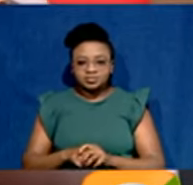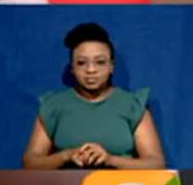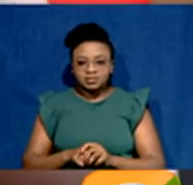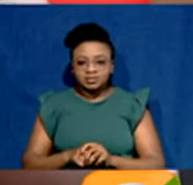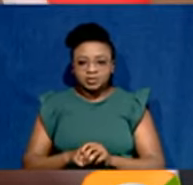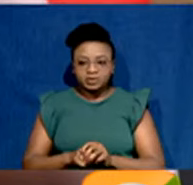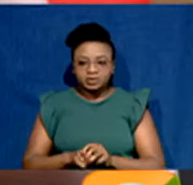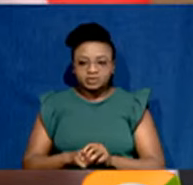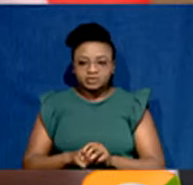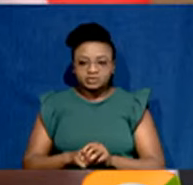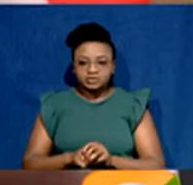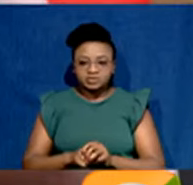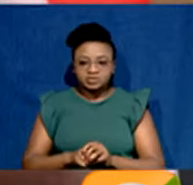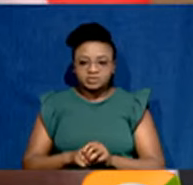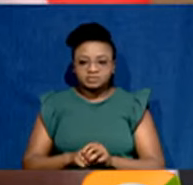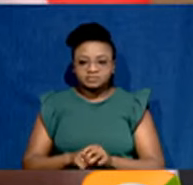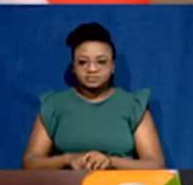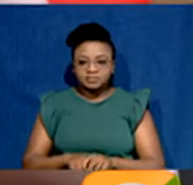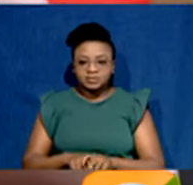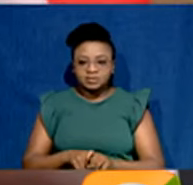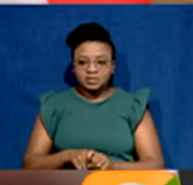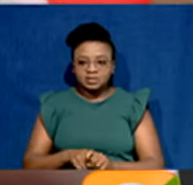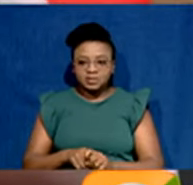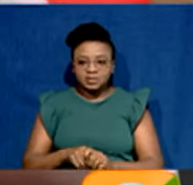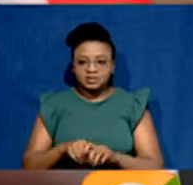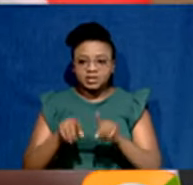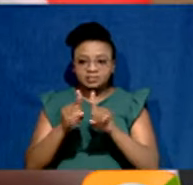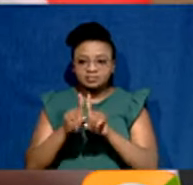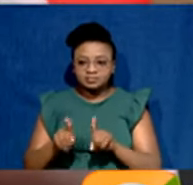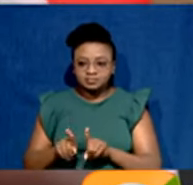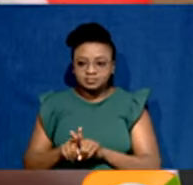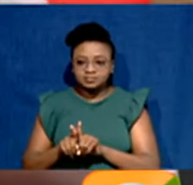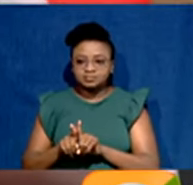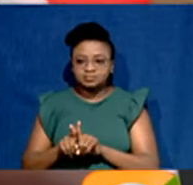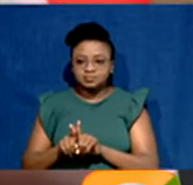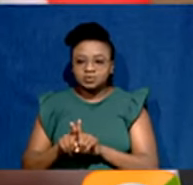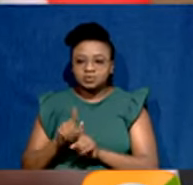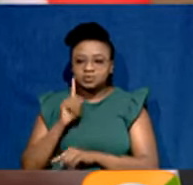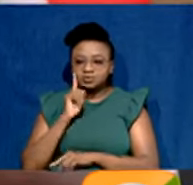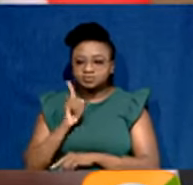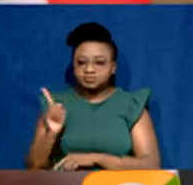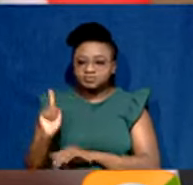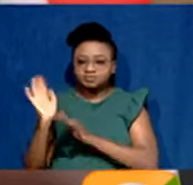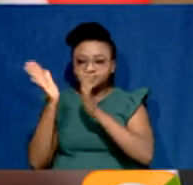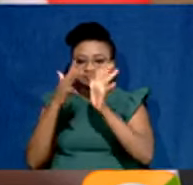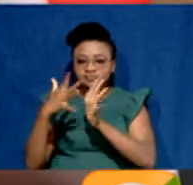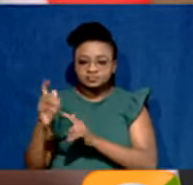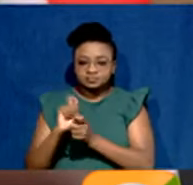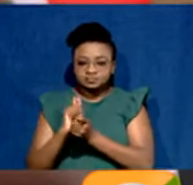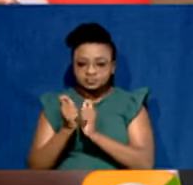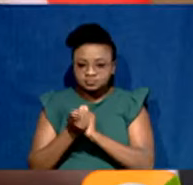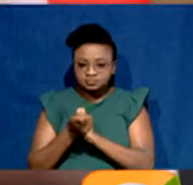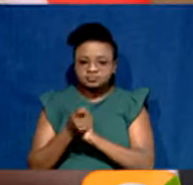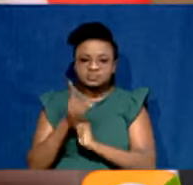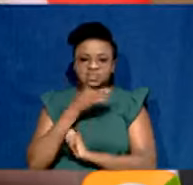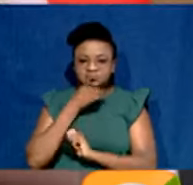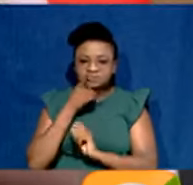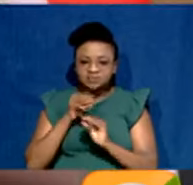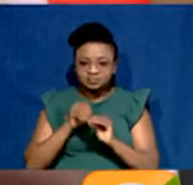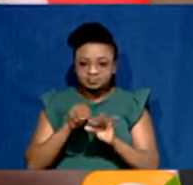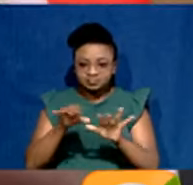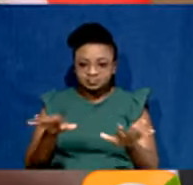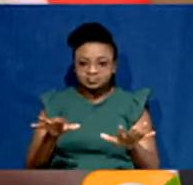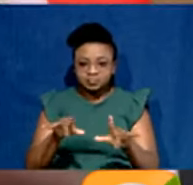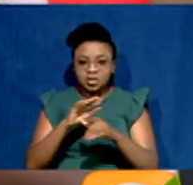Europe. We have a huge drought, climate change, caused by climate change. And all those